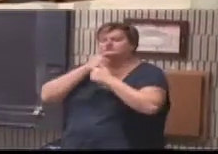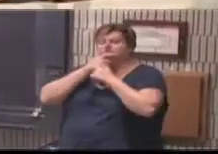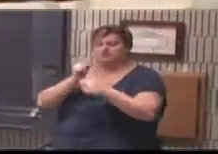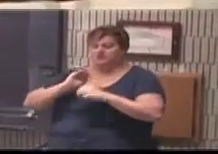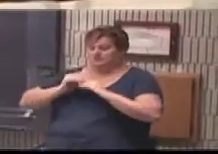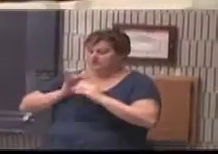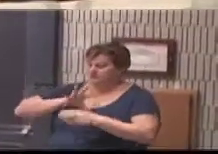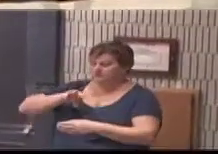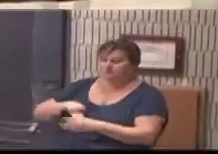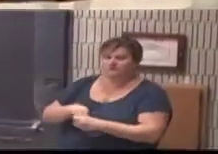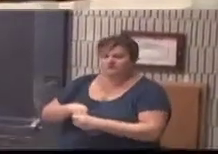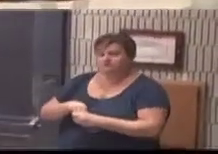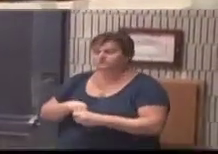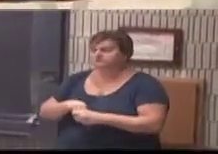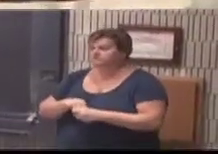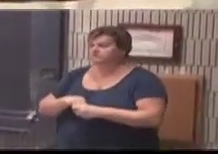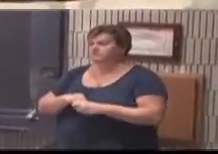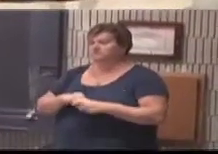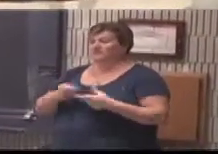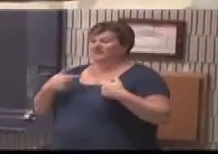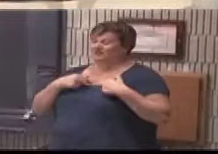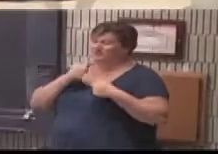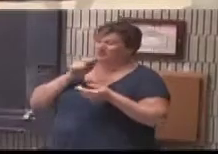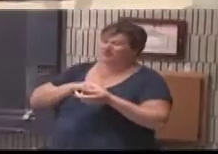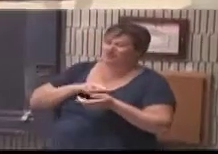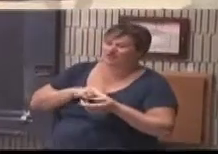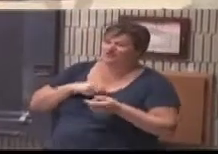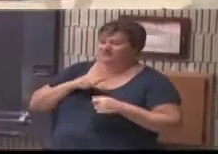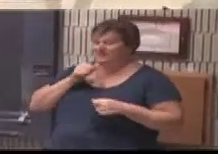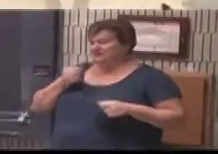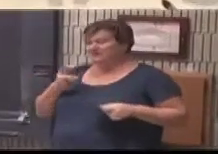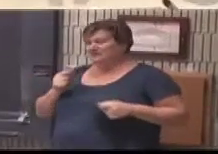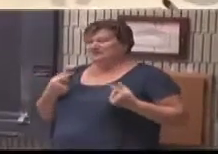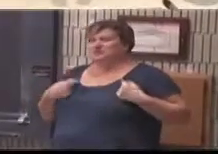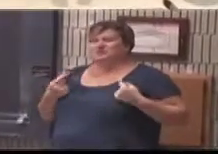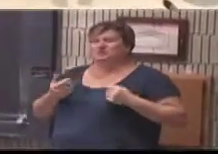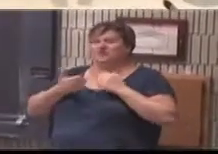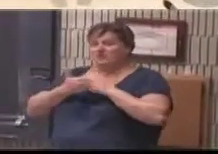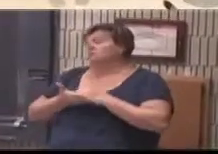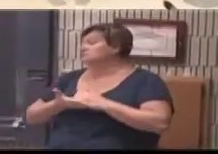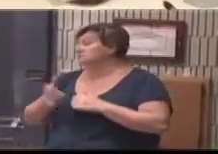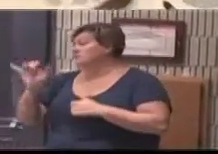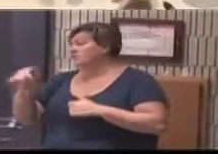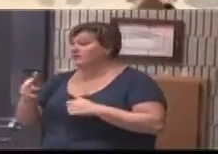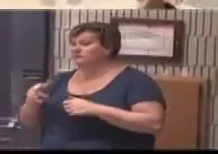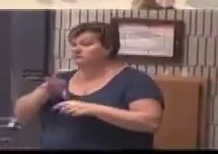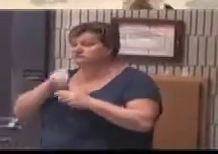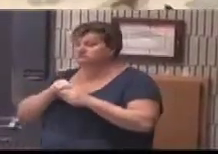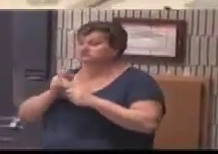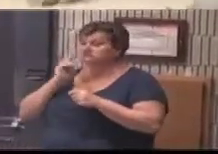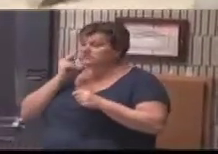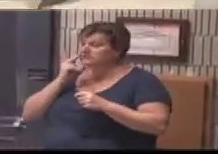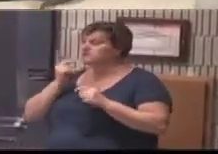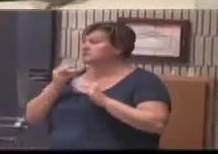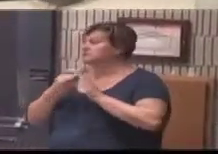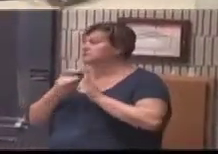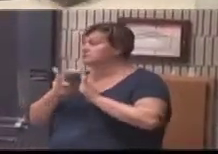get involved too if you're not thinking, well, I'm not a nurse, I'm not a physical therapist, what can I do to help? That's a great way for everyone to get